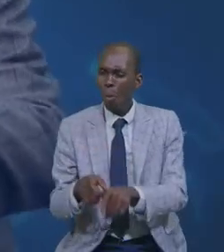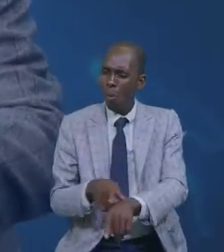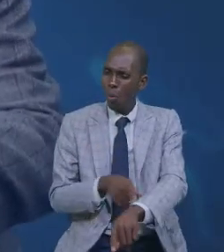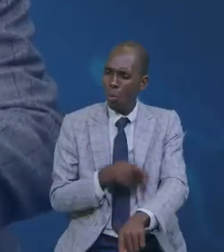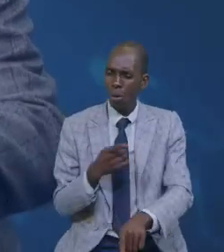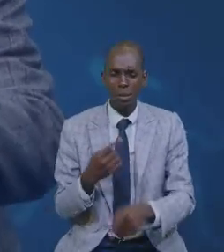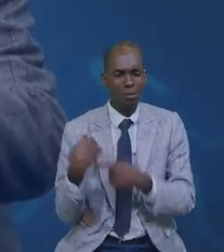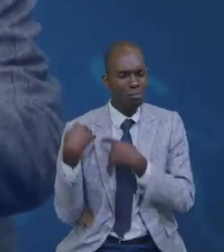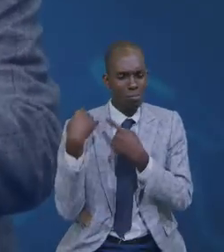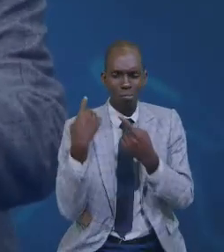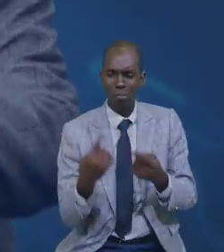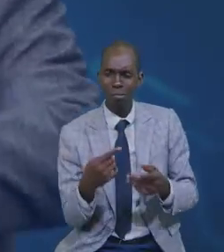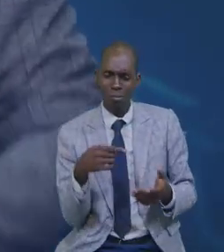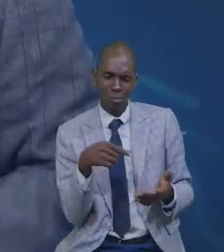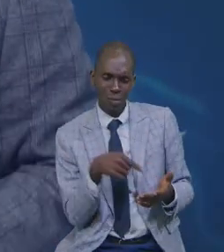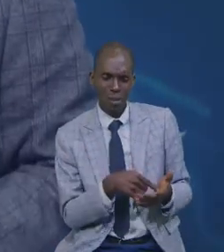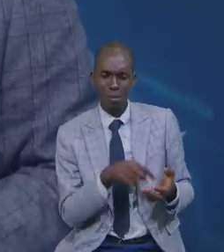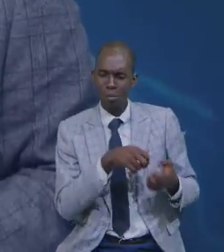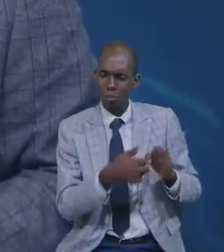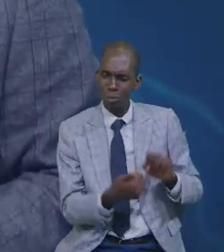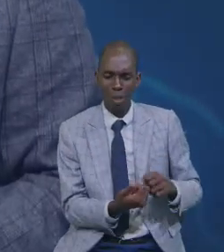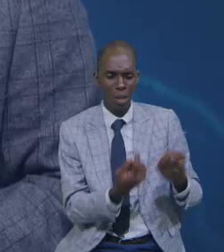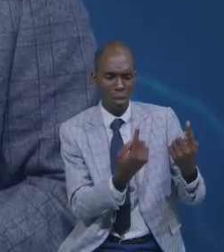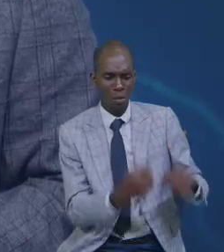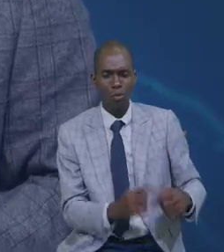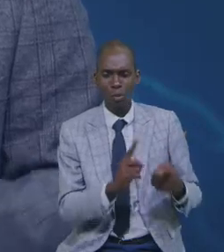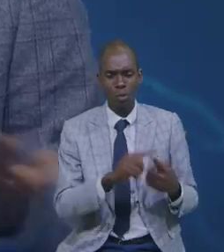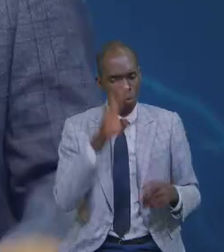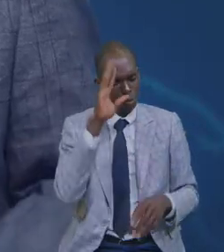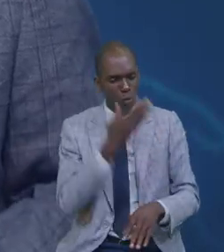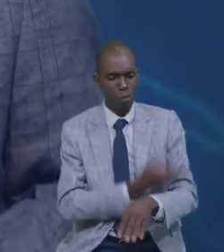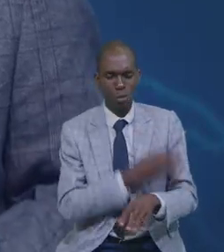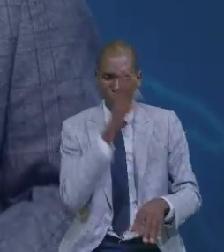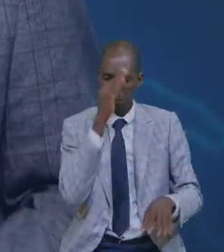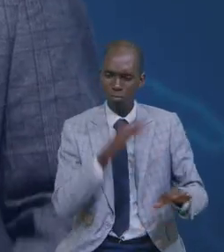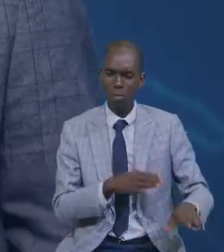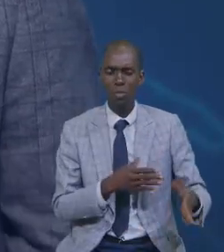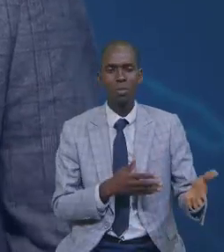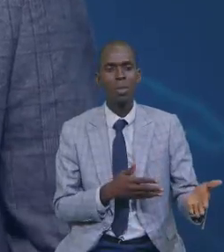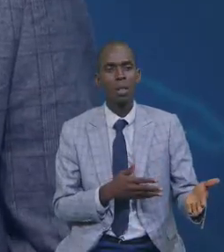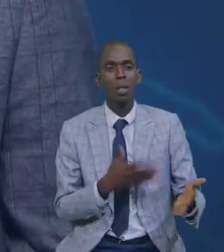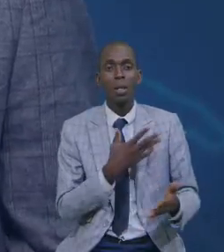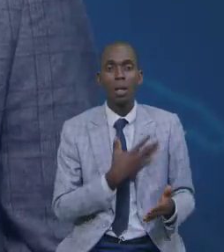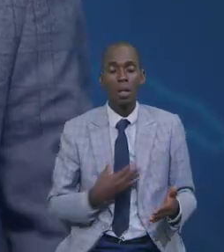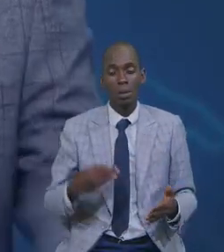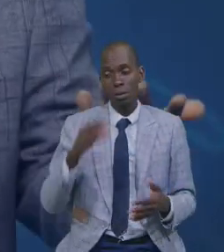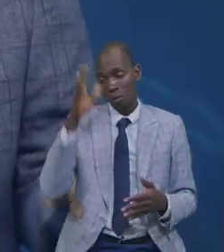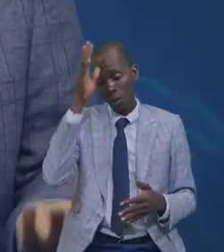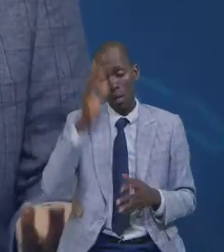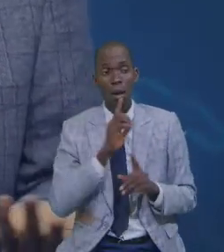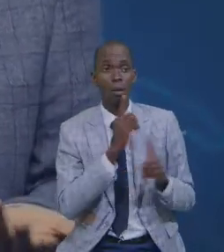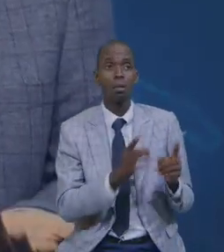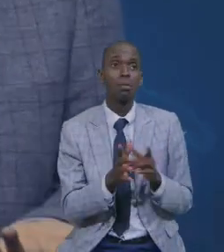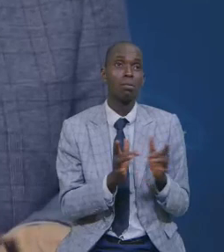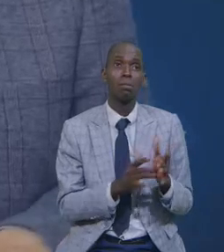since this came unto him? And he said, of a child. He's grown up